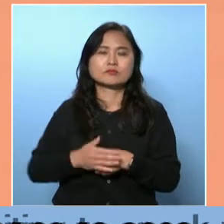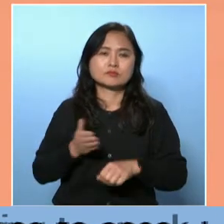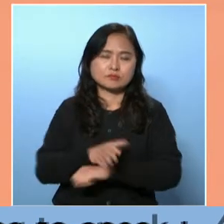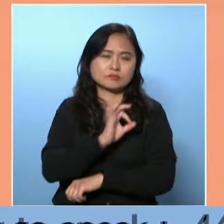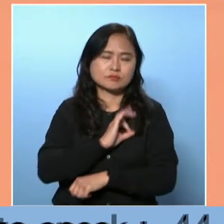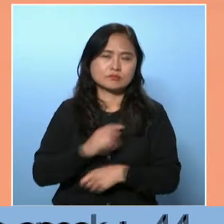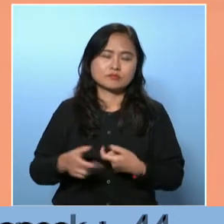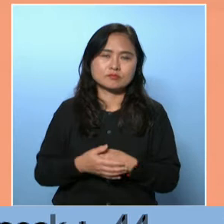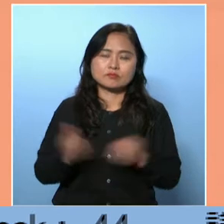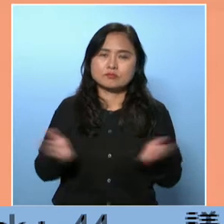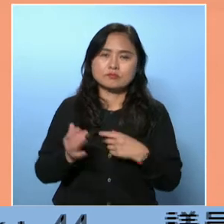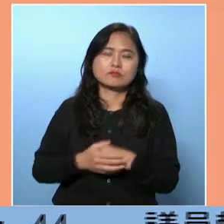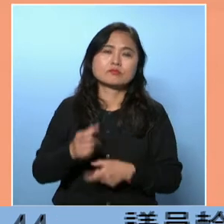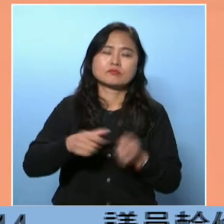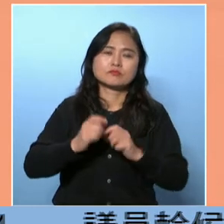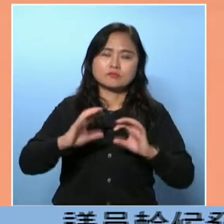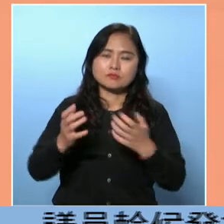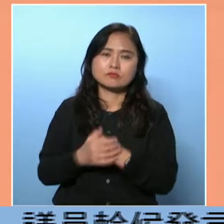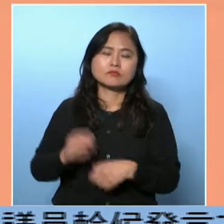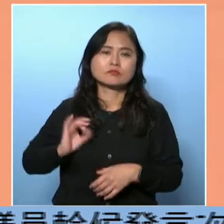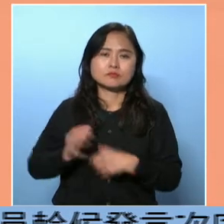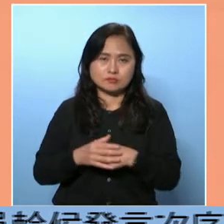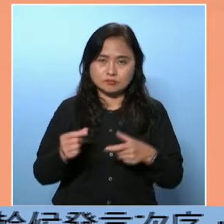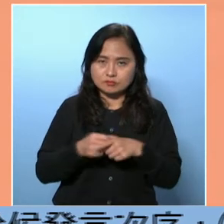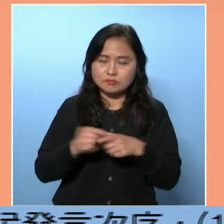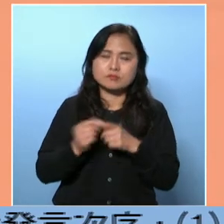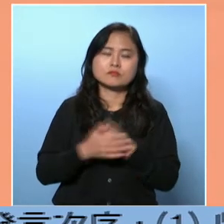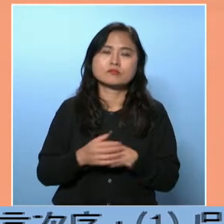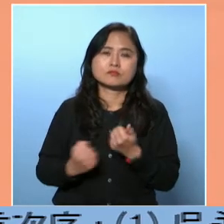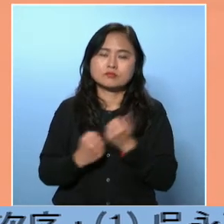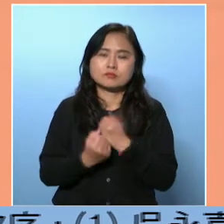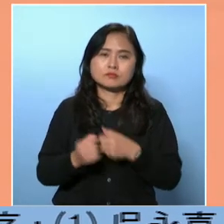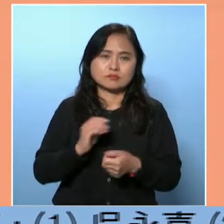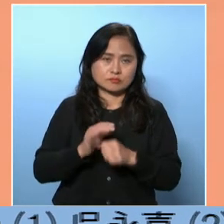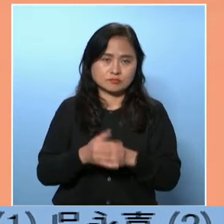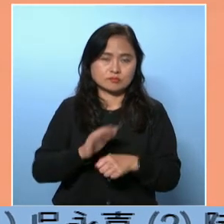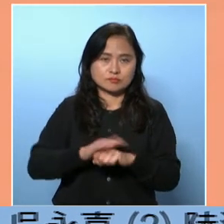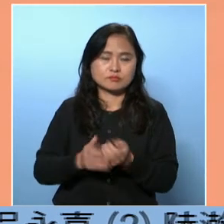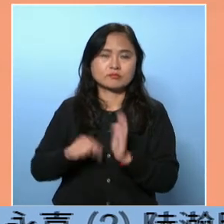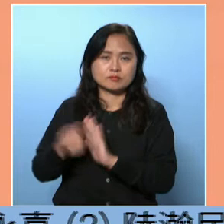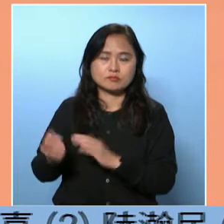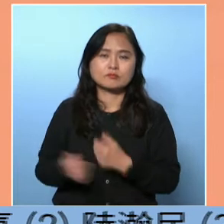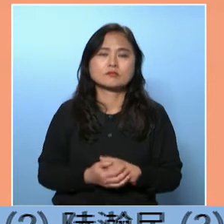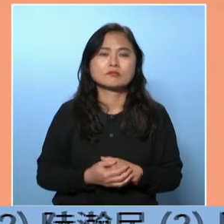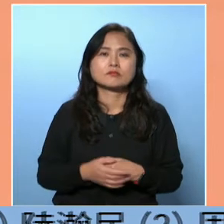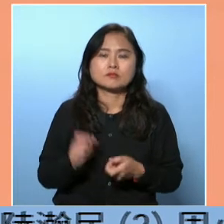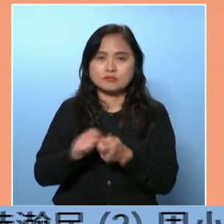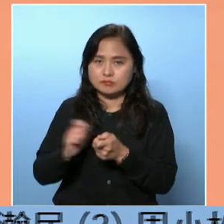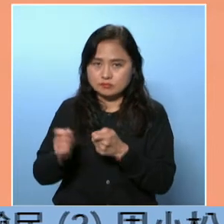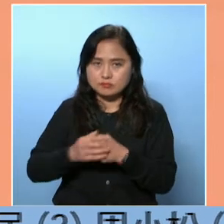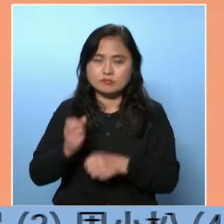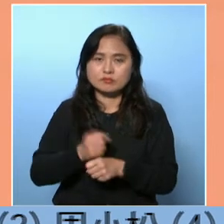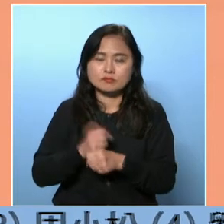should mobilize the whole community, encourage the private sector and the business sector to chip